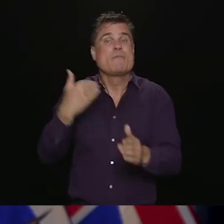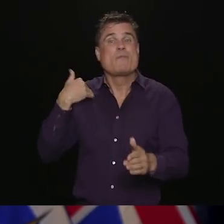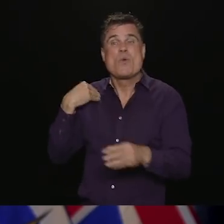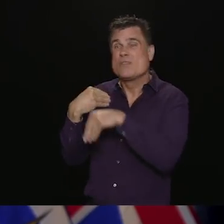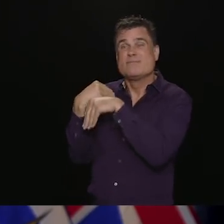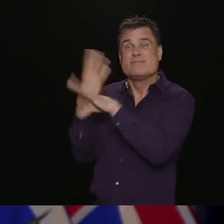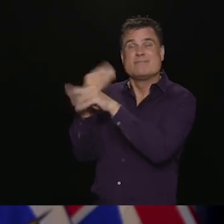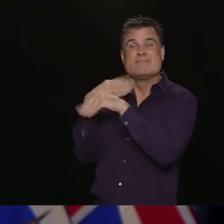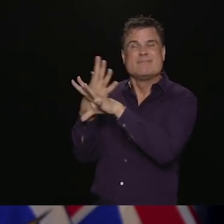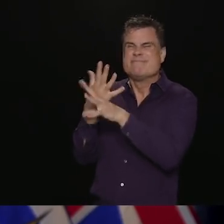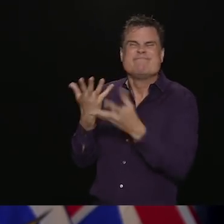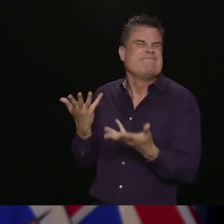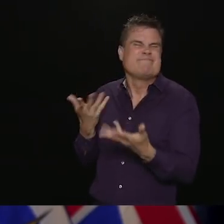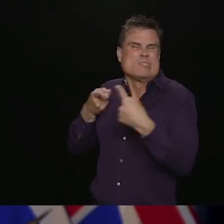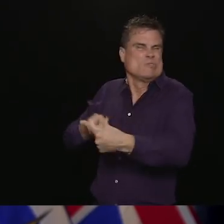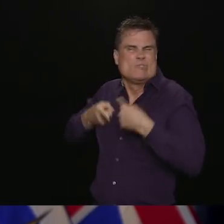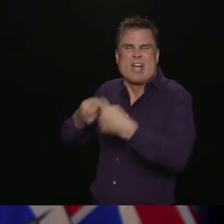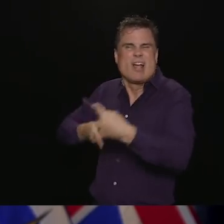So